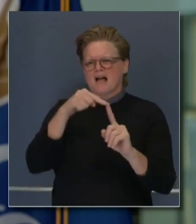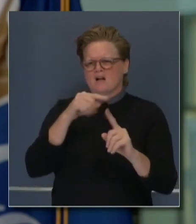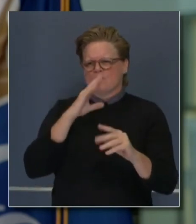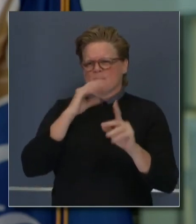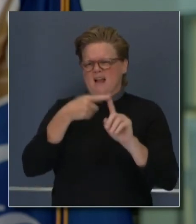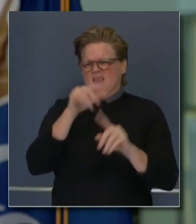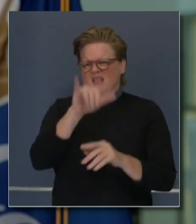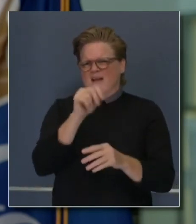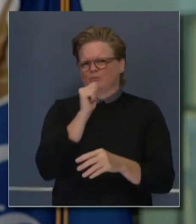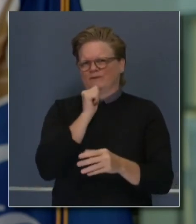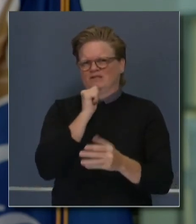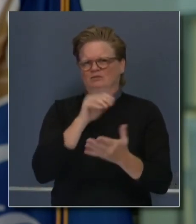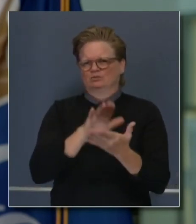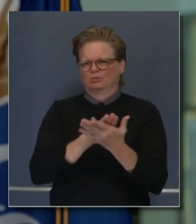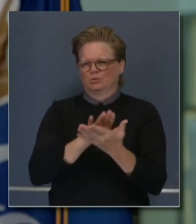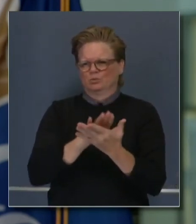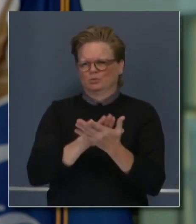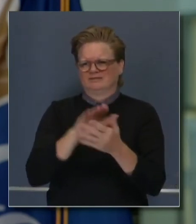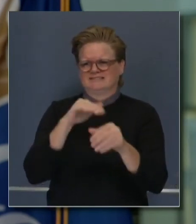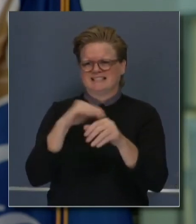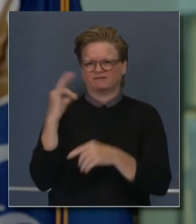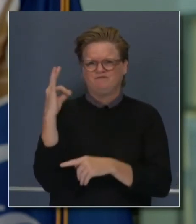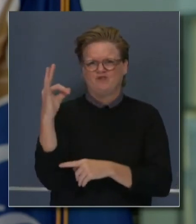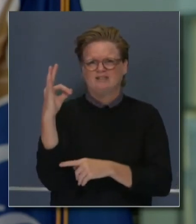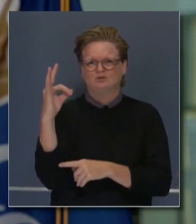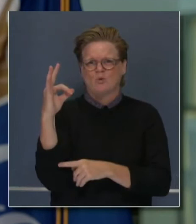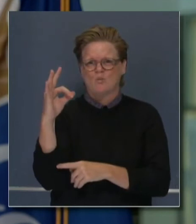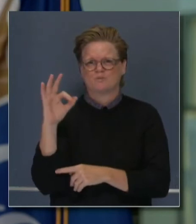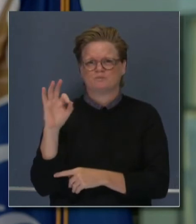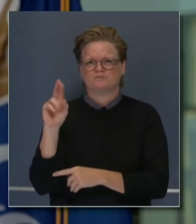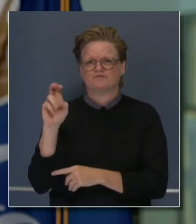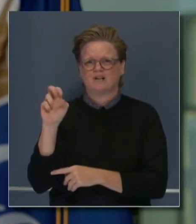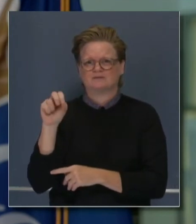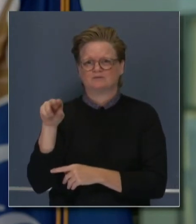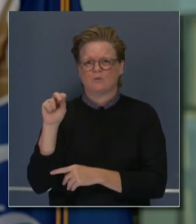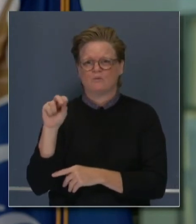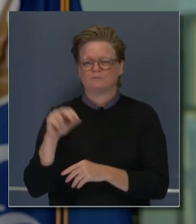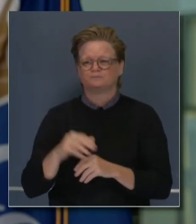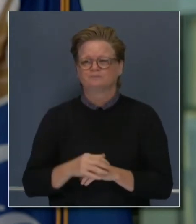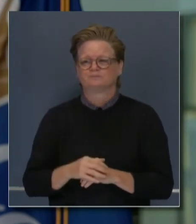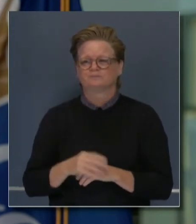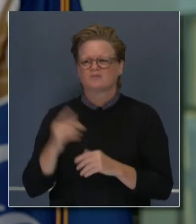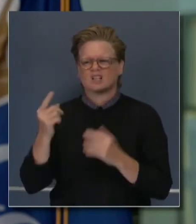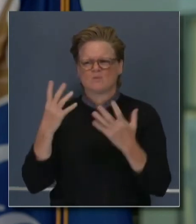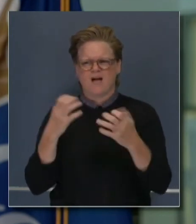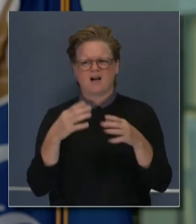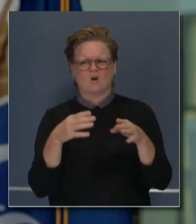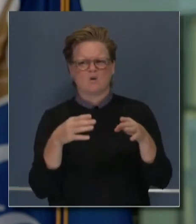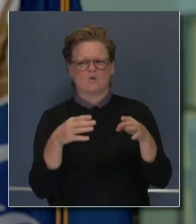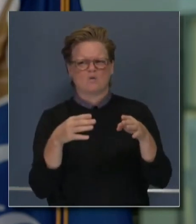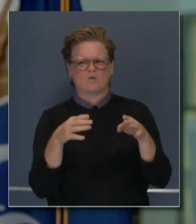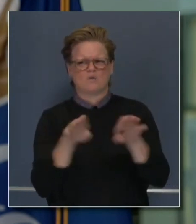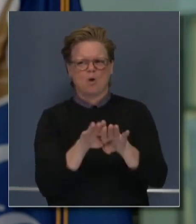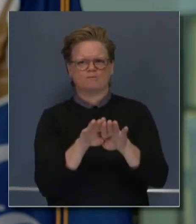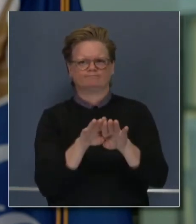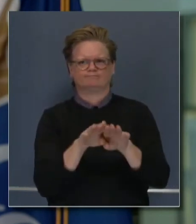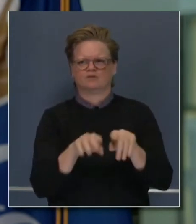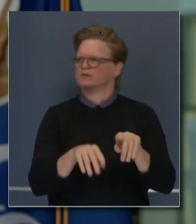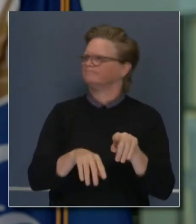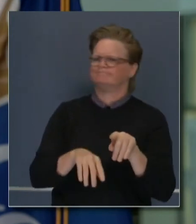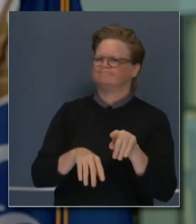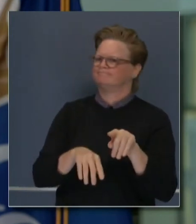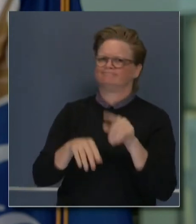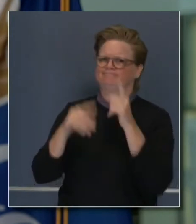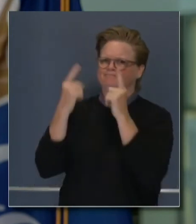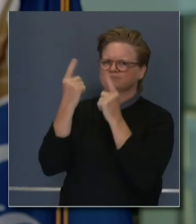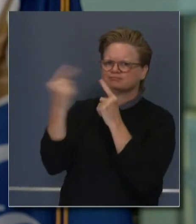in Fresno denied the county's request to close it down. I just want to get your reaction to that in this essence, the judge ruled that the school